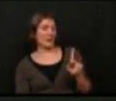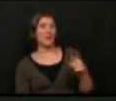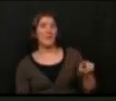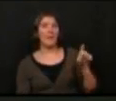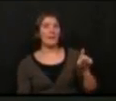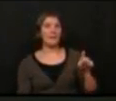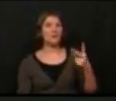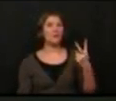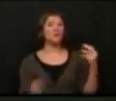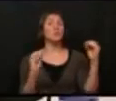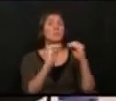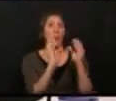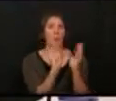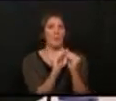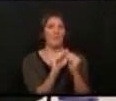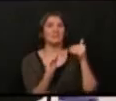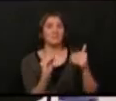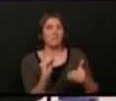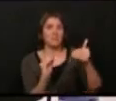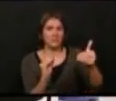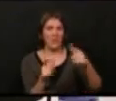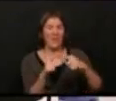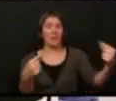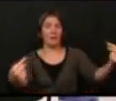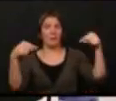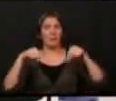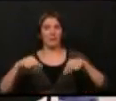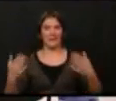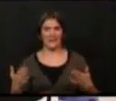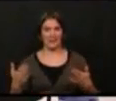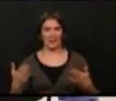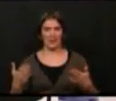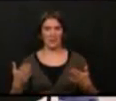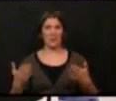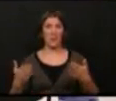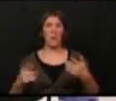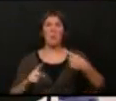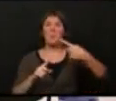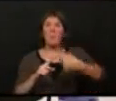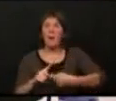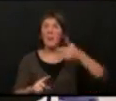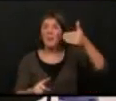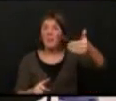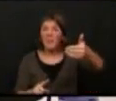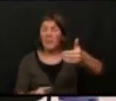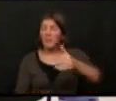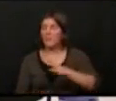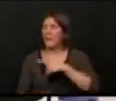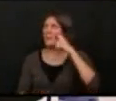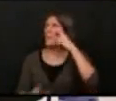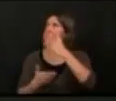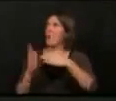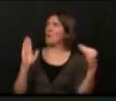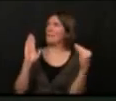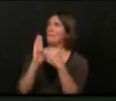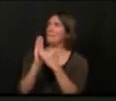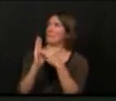two meetings before they come back to the select board. Okay. So not forever away, but because that's just a piece of this,